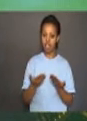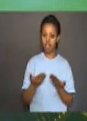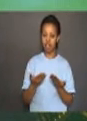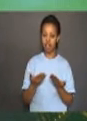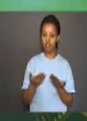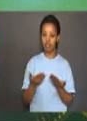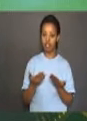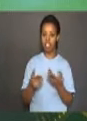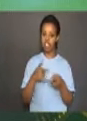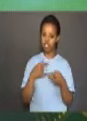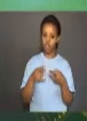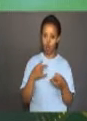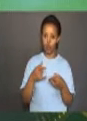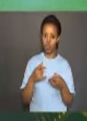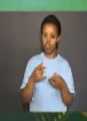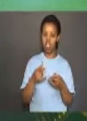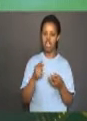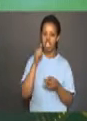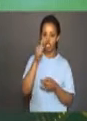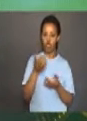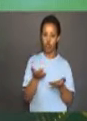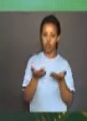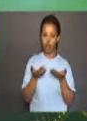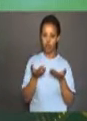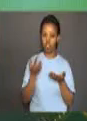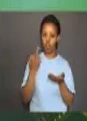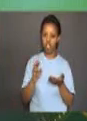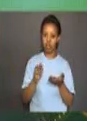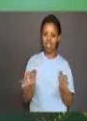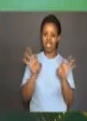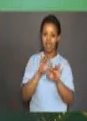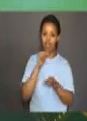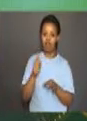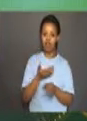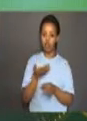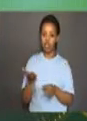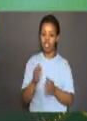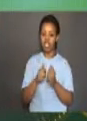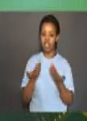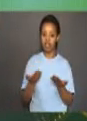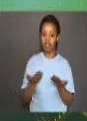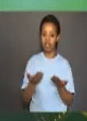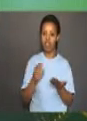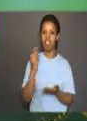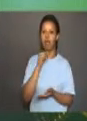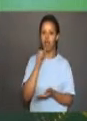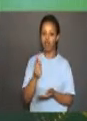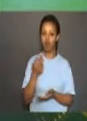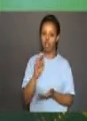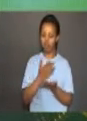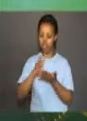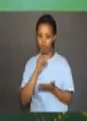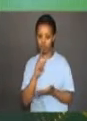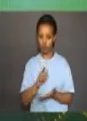lose traits they do not require or use and develop characteristics that